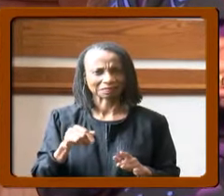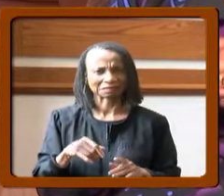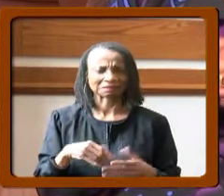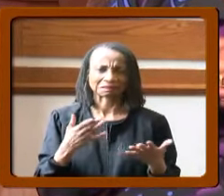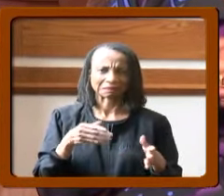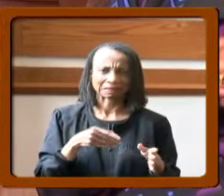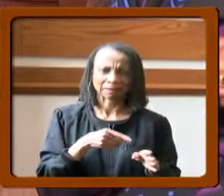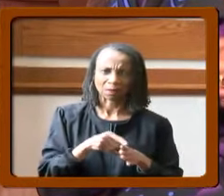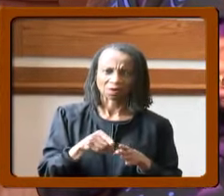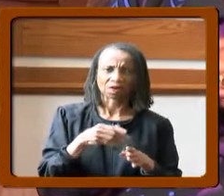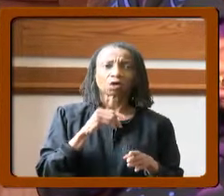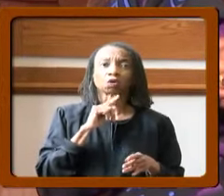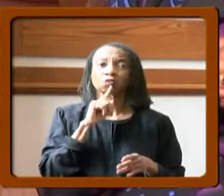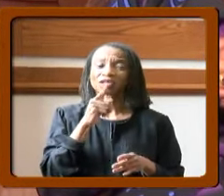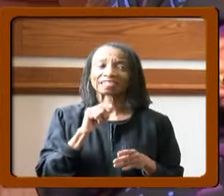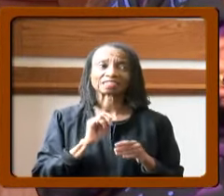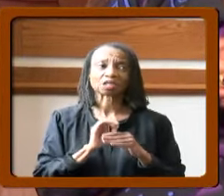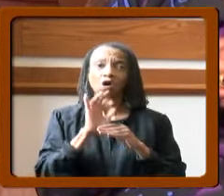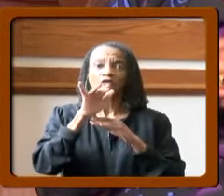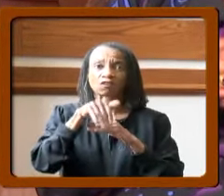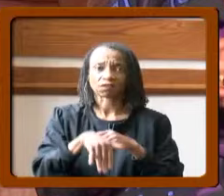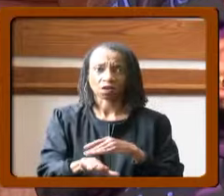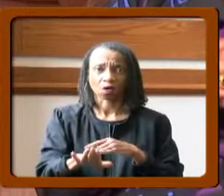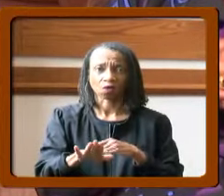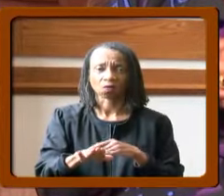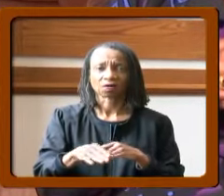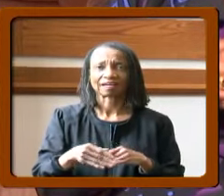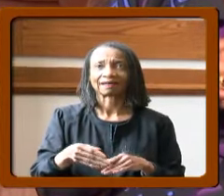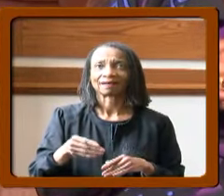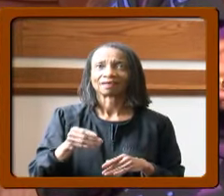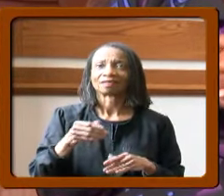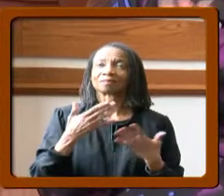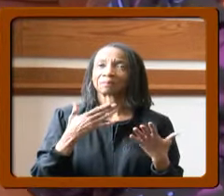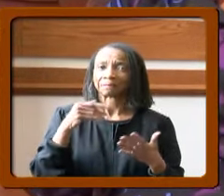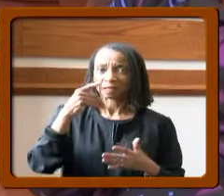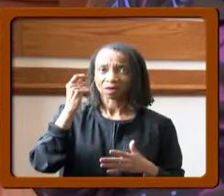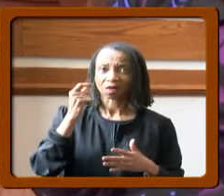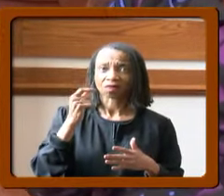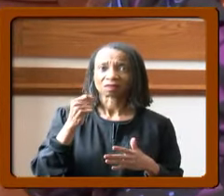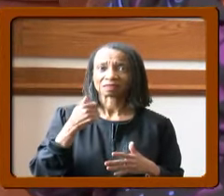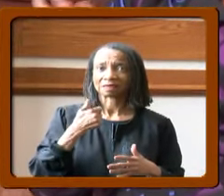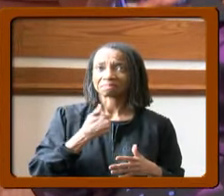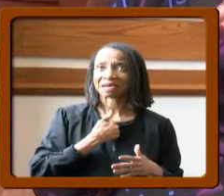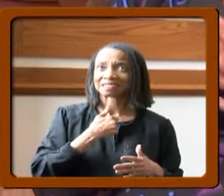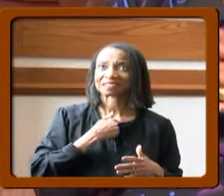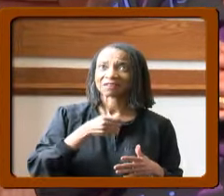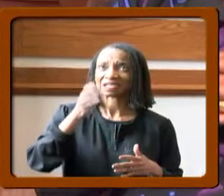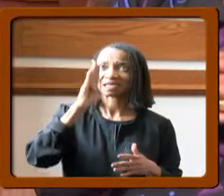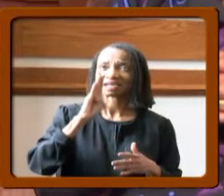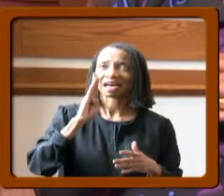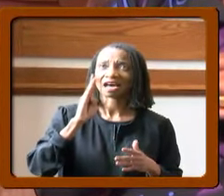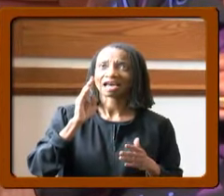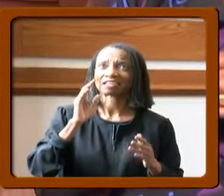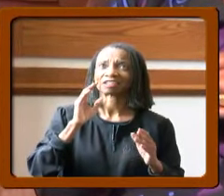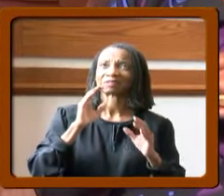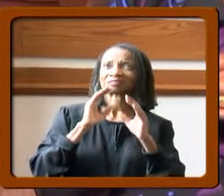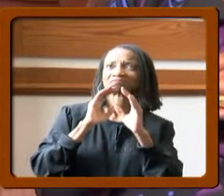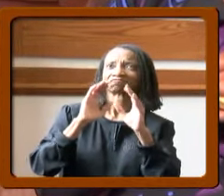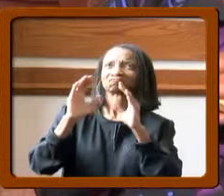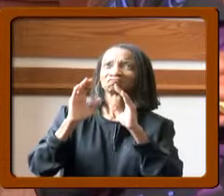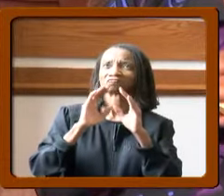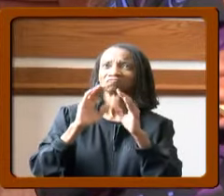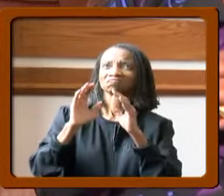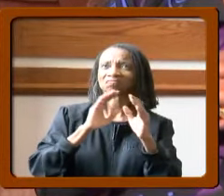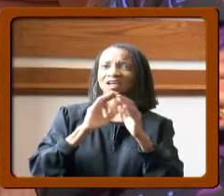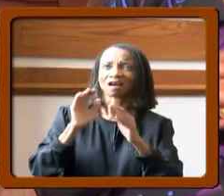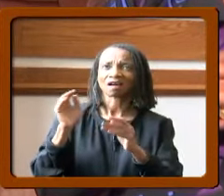It's really the overflow. Because God and I have been talking all week. God and I have a good